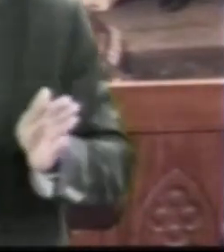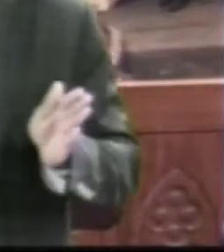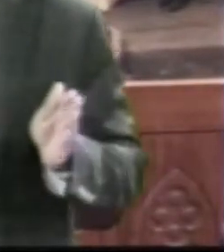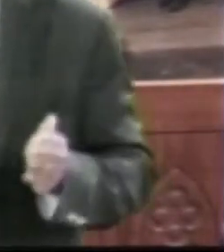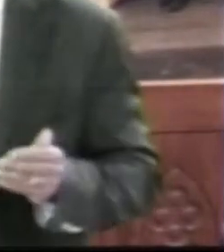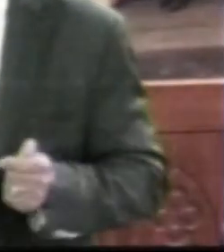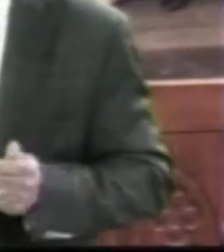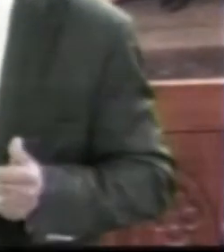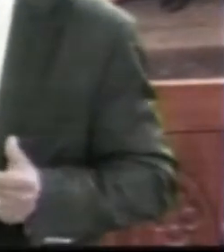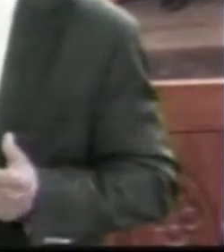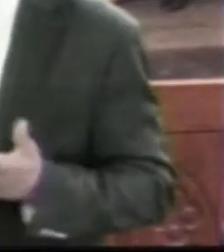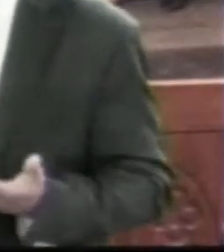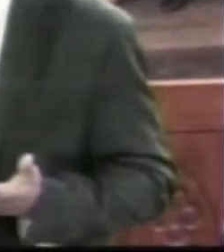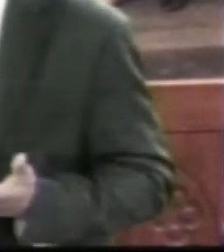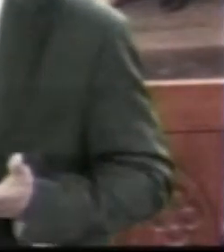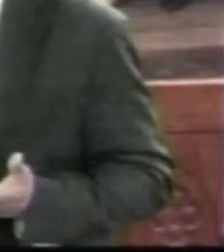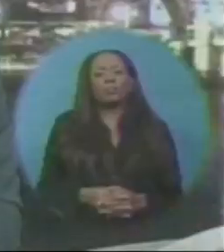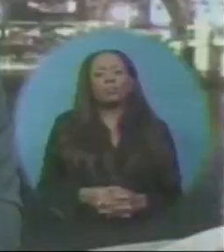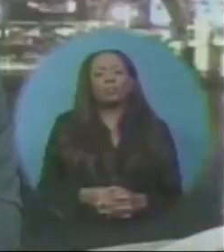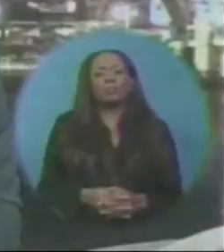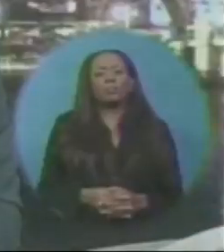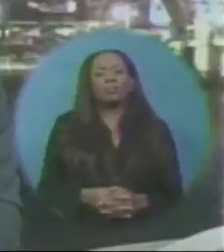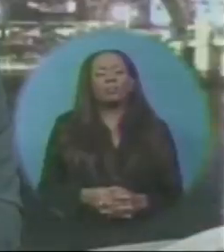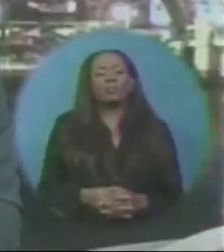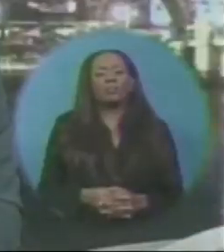electricity day and night.